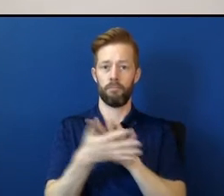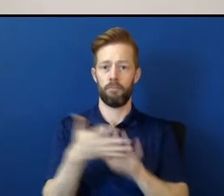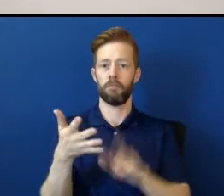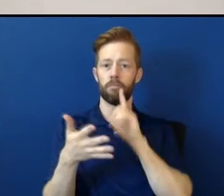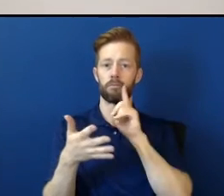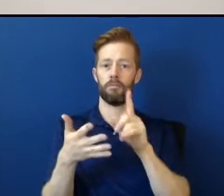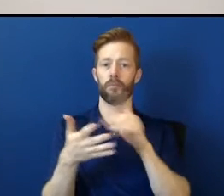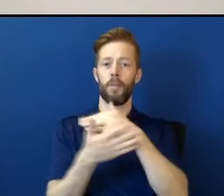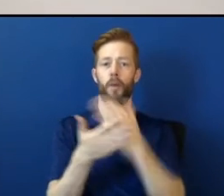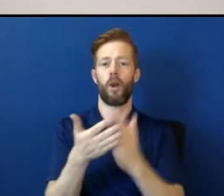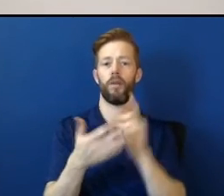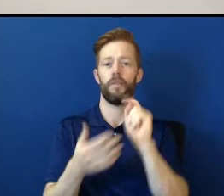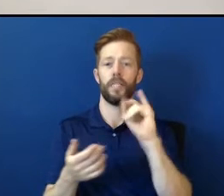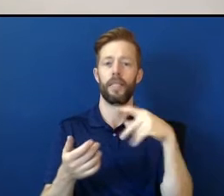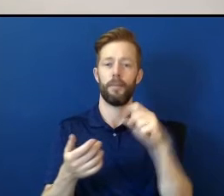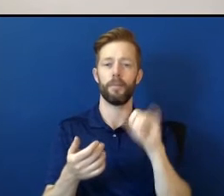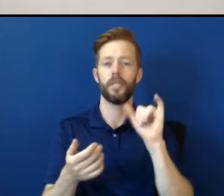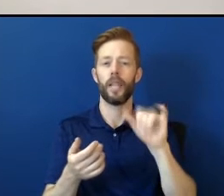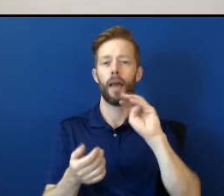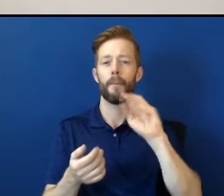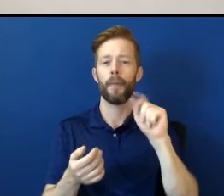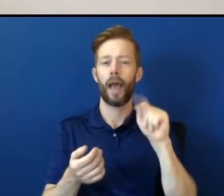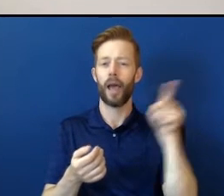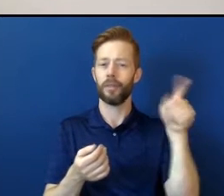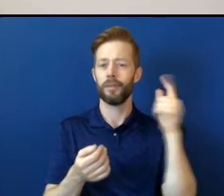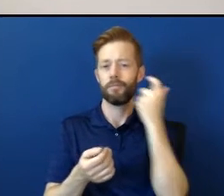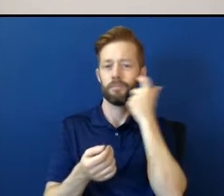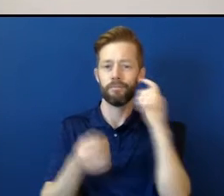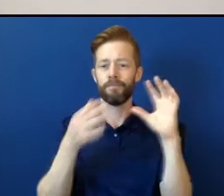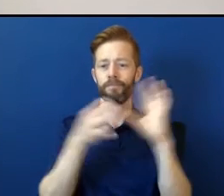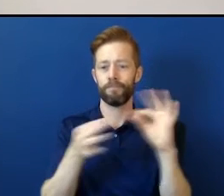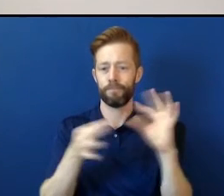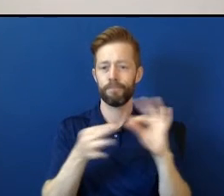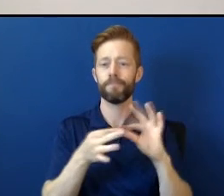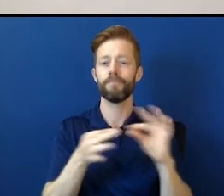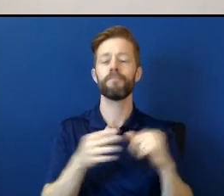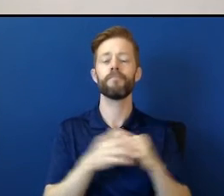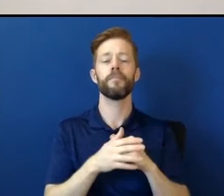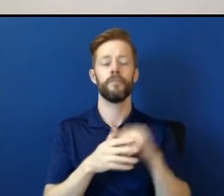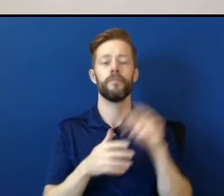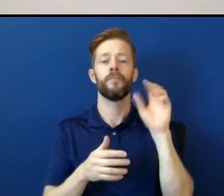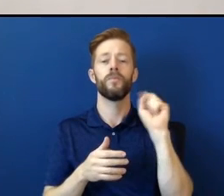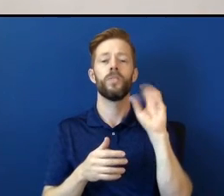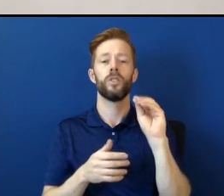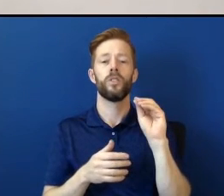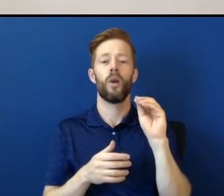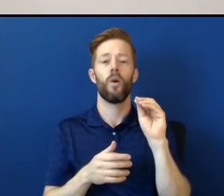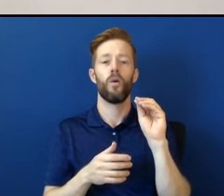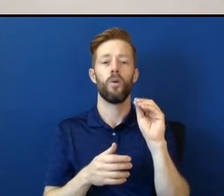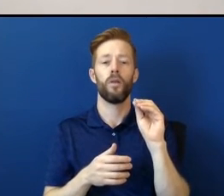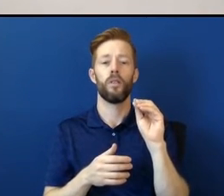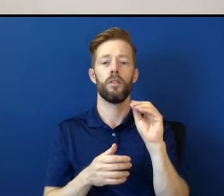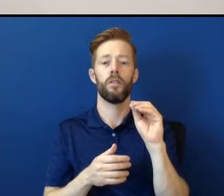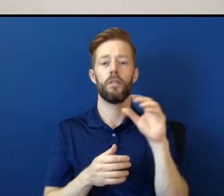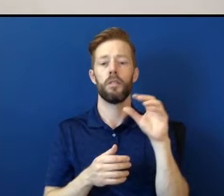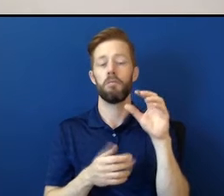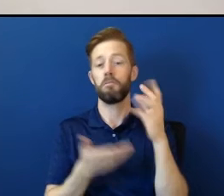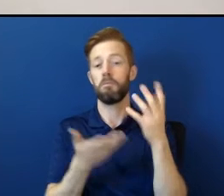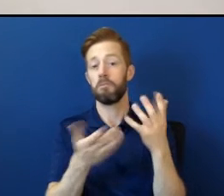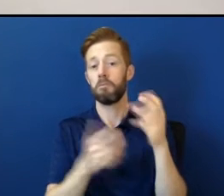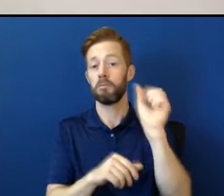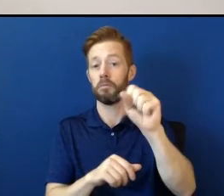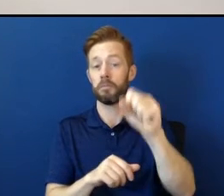really is part of the tips that Matt was presenting earlier on. So I